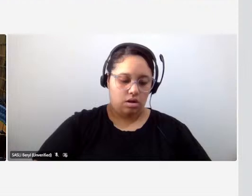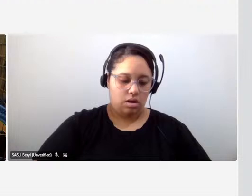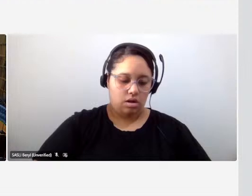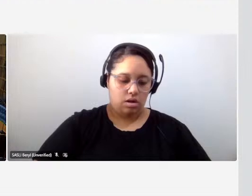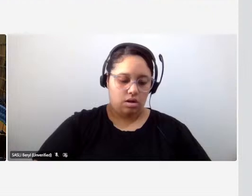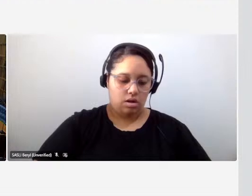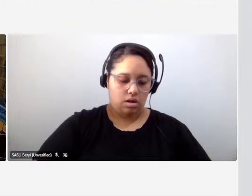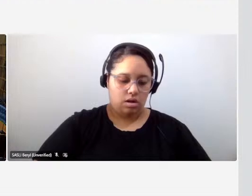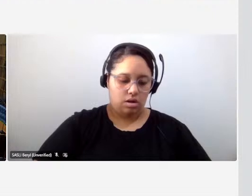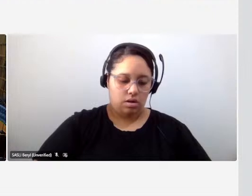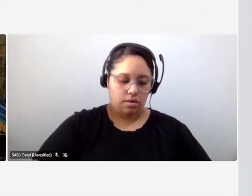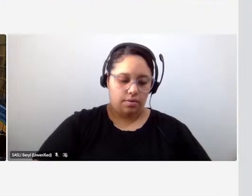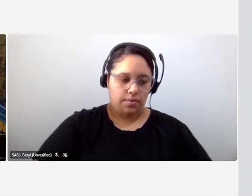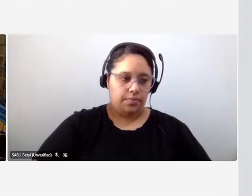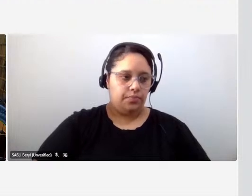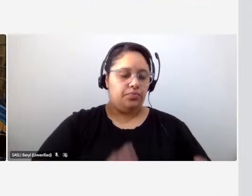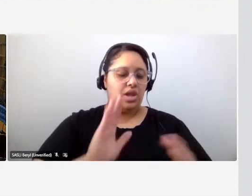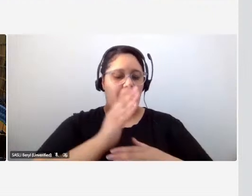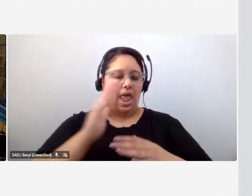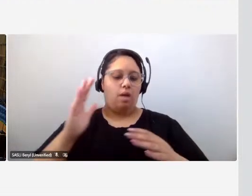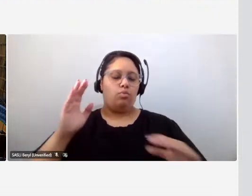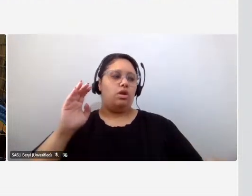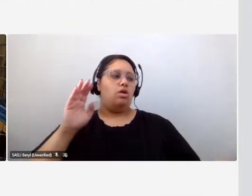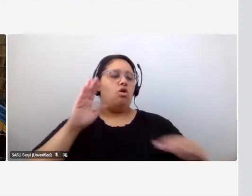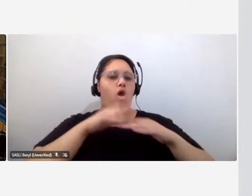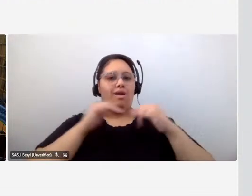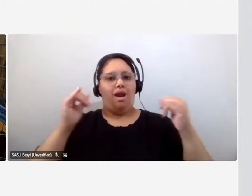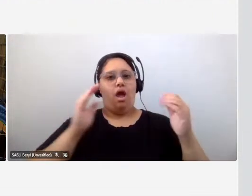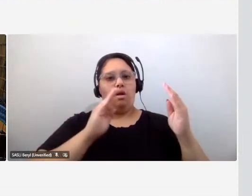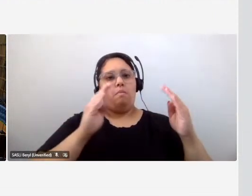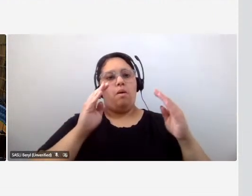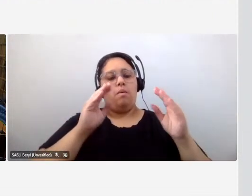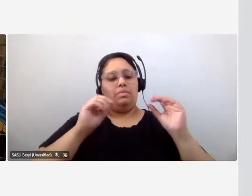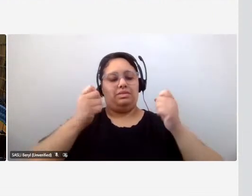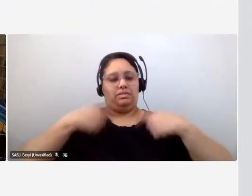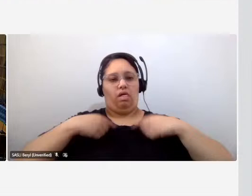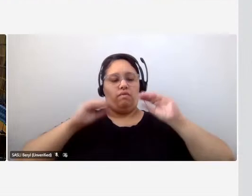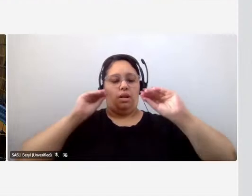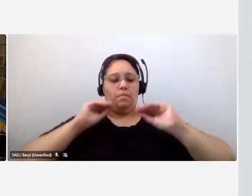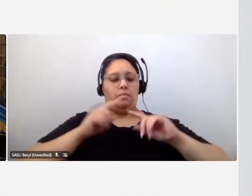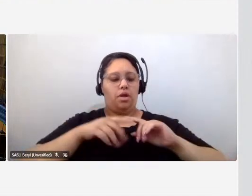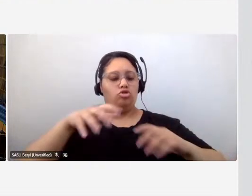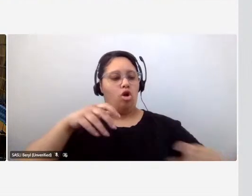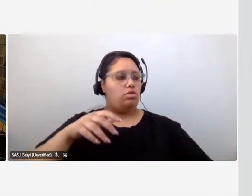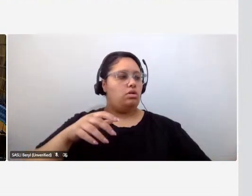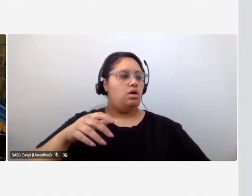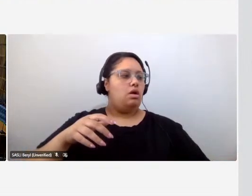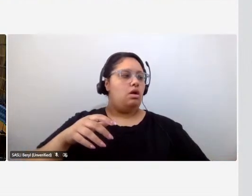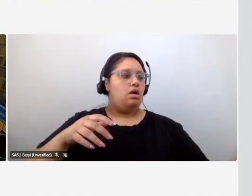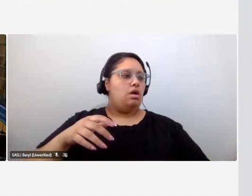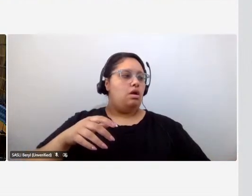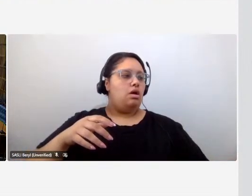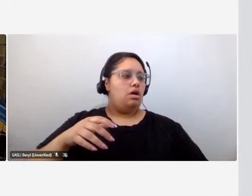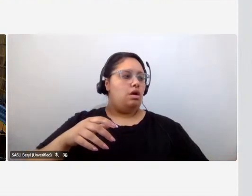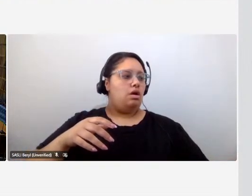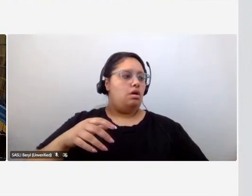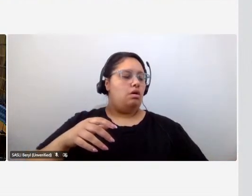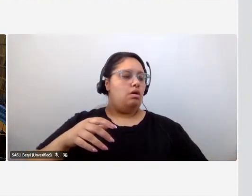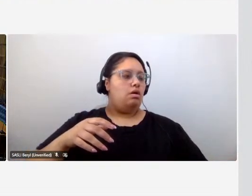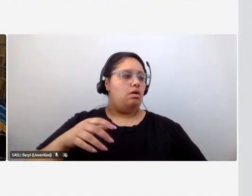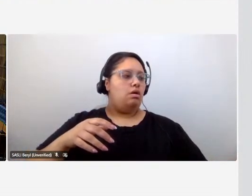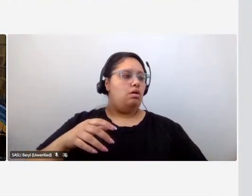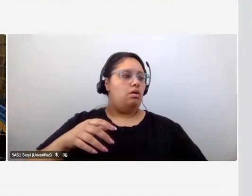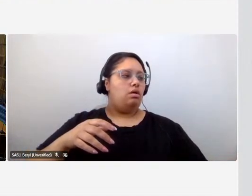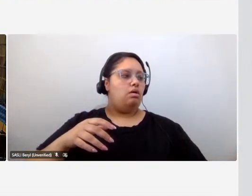on manual for quite a long time. But the data has all been recovered. We're working with CETA, who are giving us